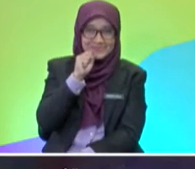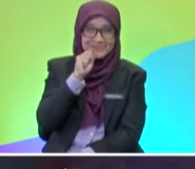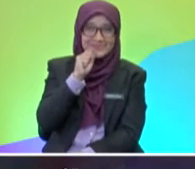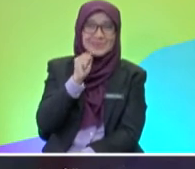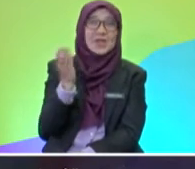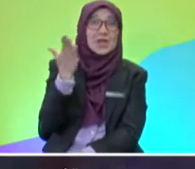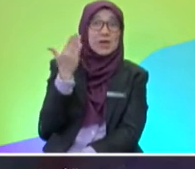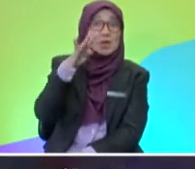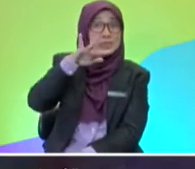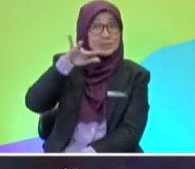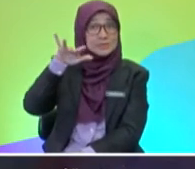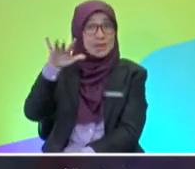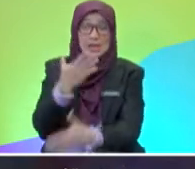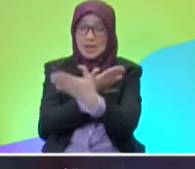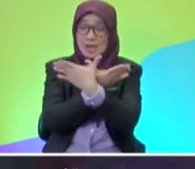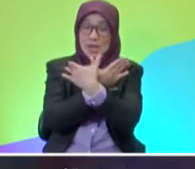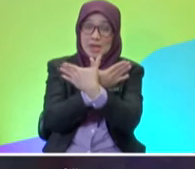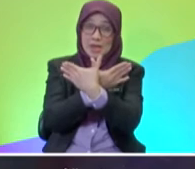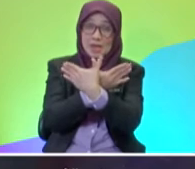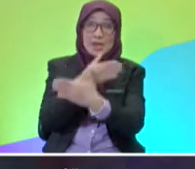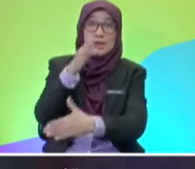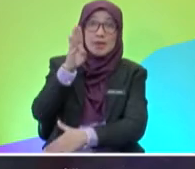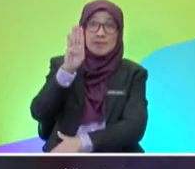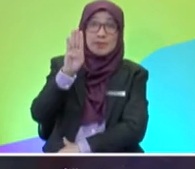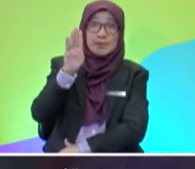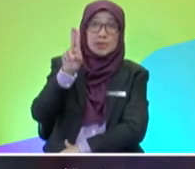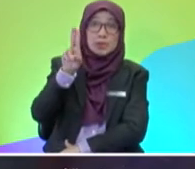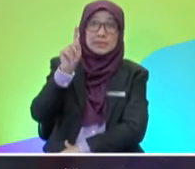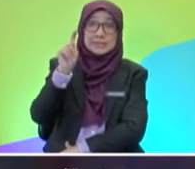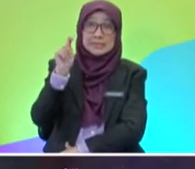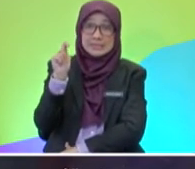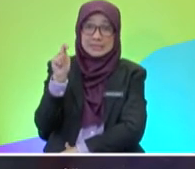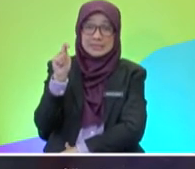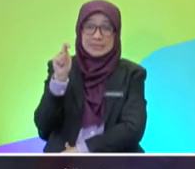spell butterfly. All right. B-U-T. B-U-T.